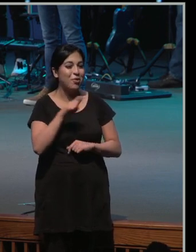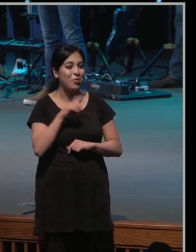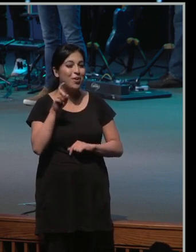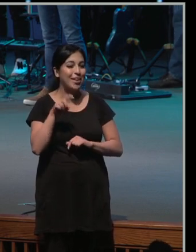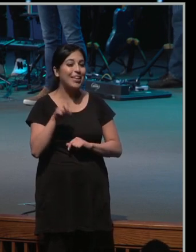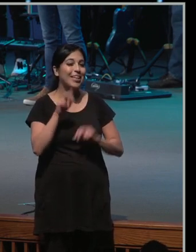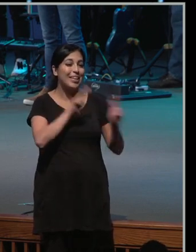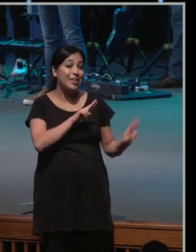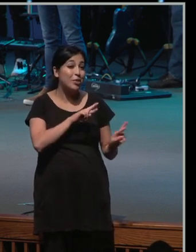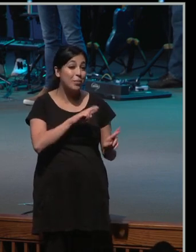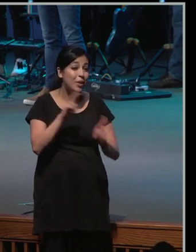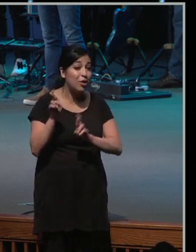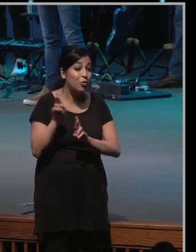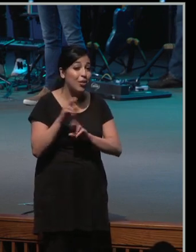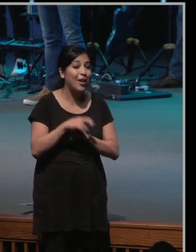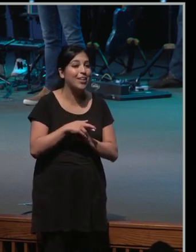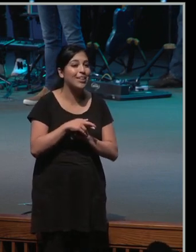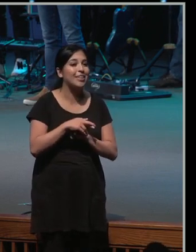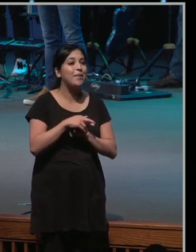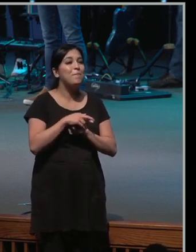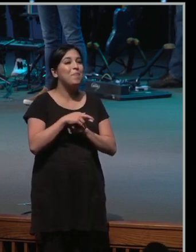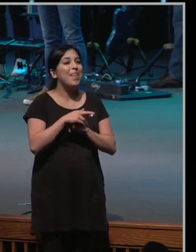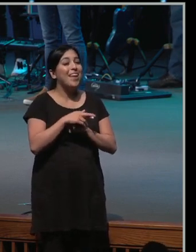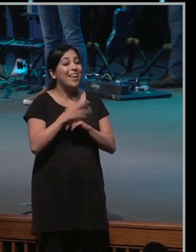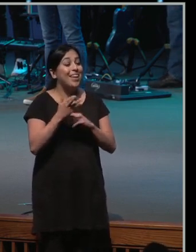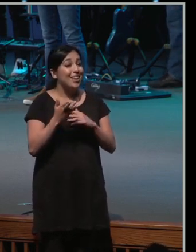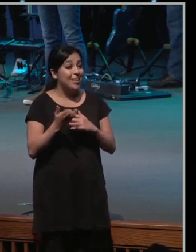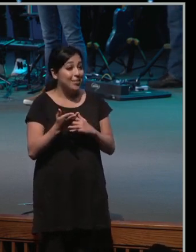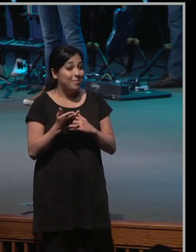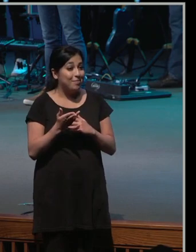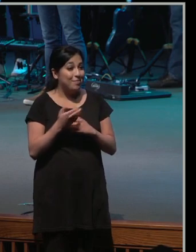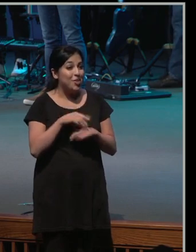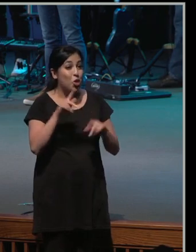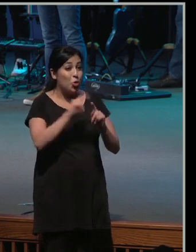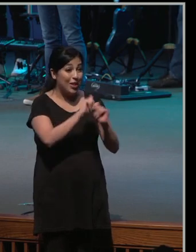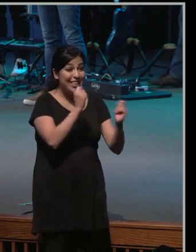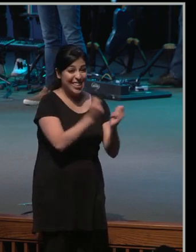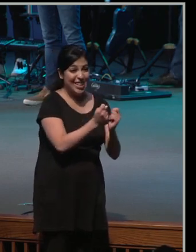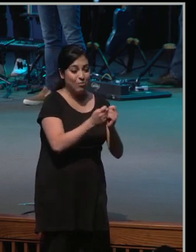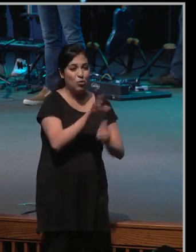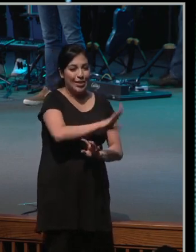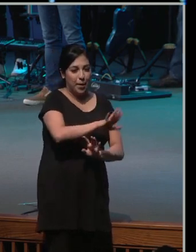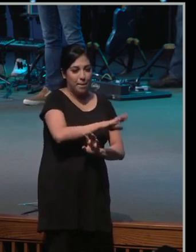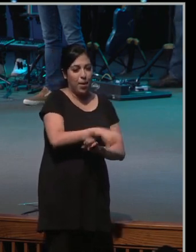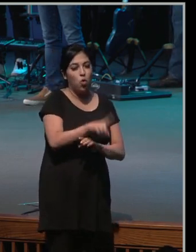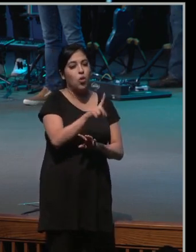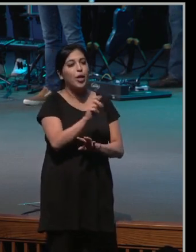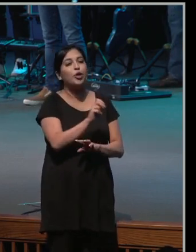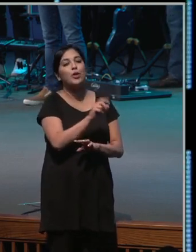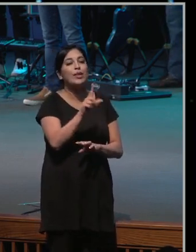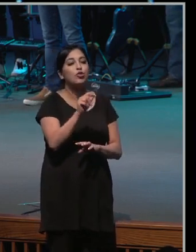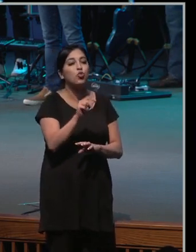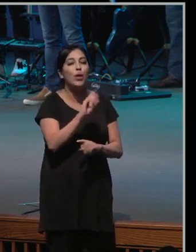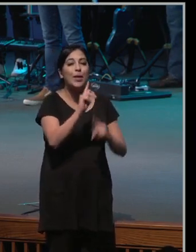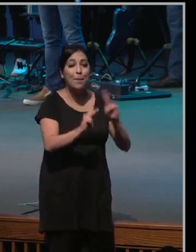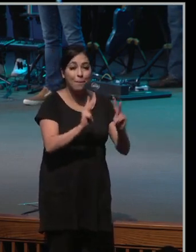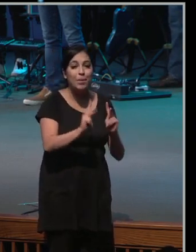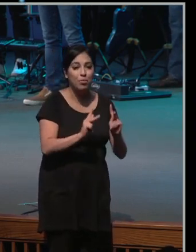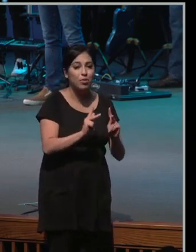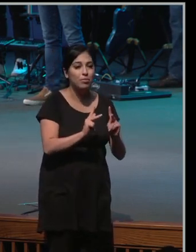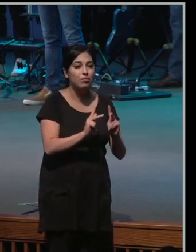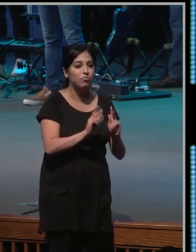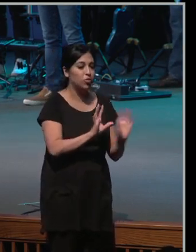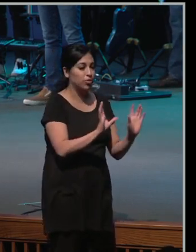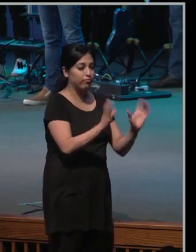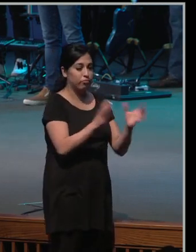nuclear retaliatory capabilities as needed. The IG team was about 120 people. It was divided into